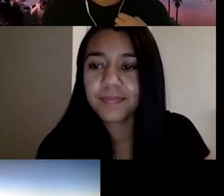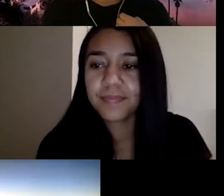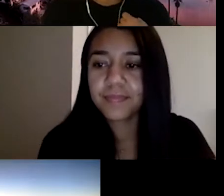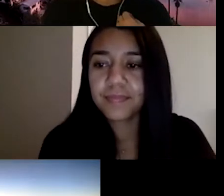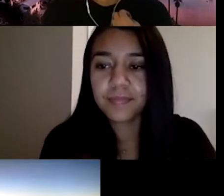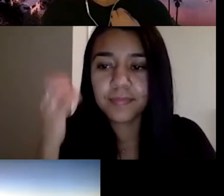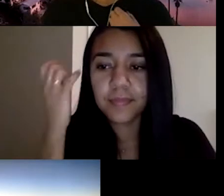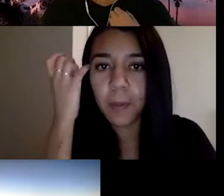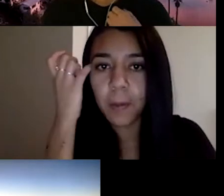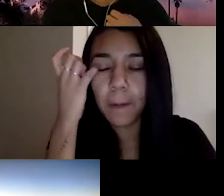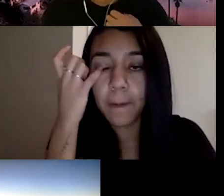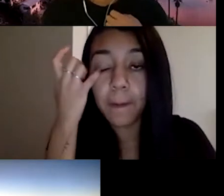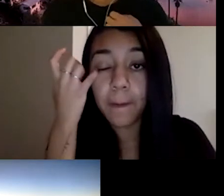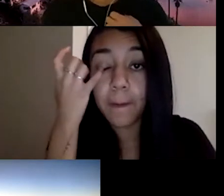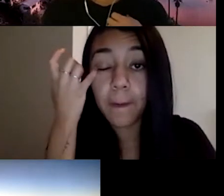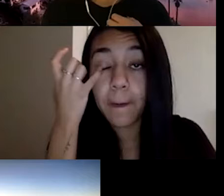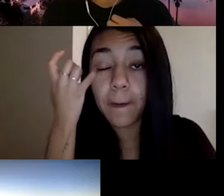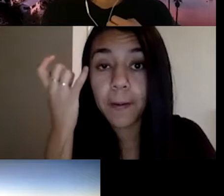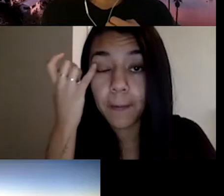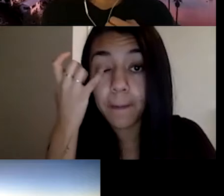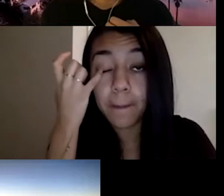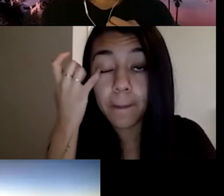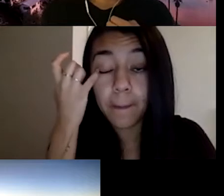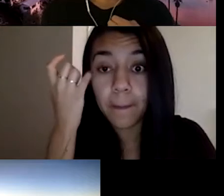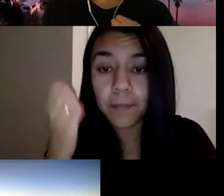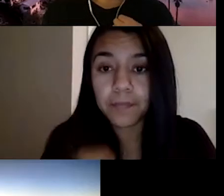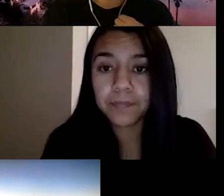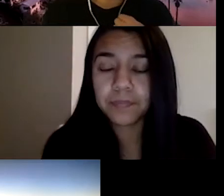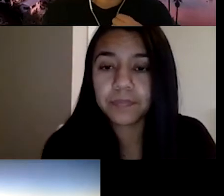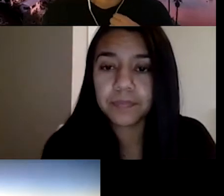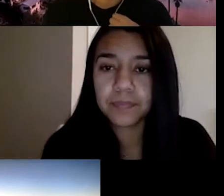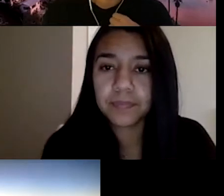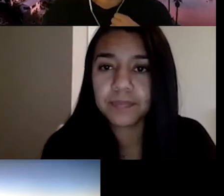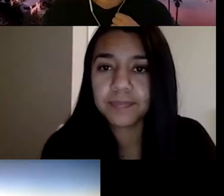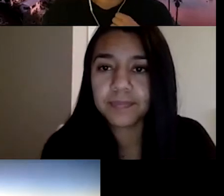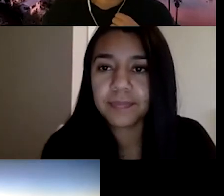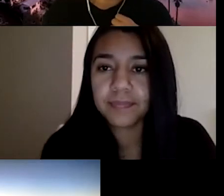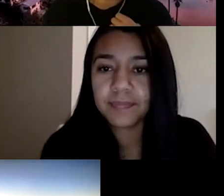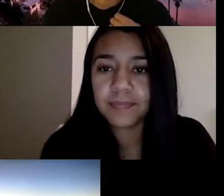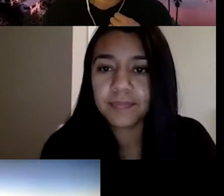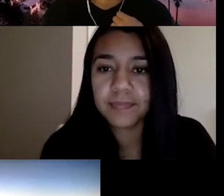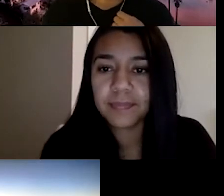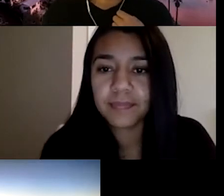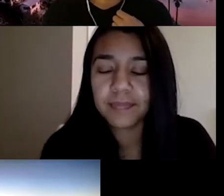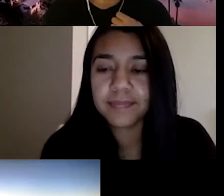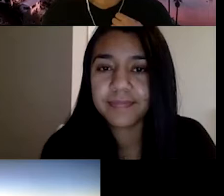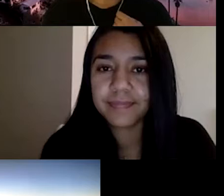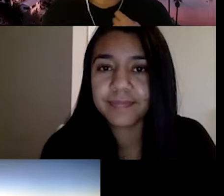I'm saying I would definitely be leaning towards an interdisciplinary field, like something like ethnic studies.